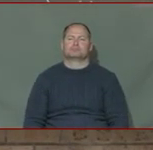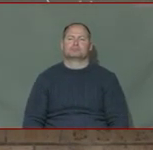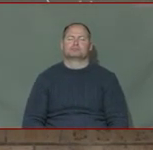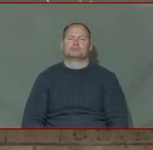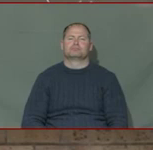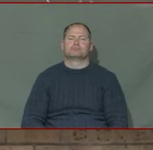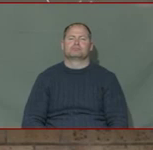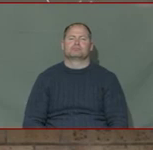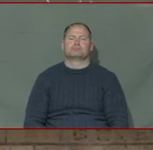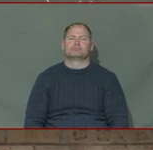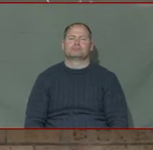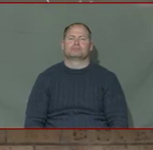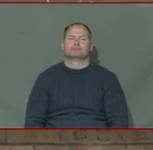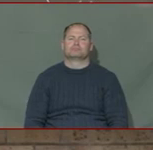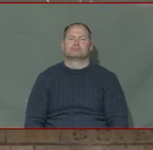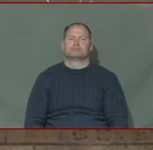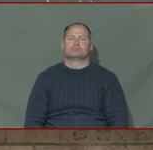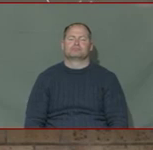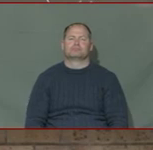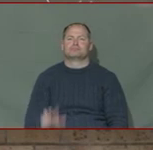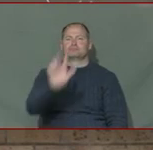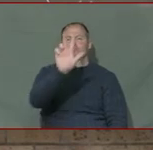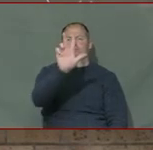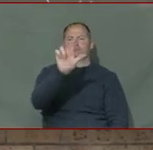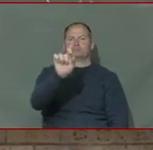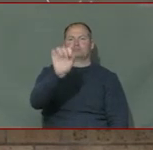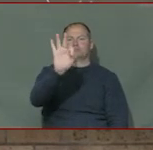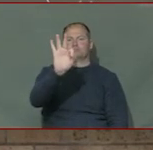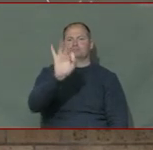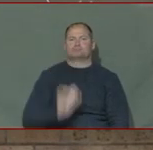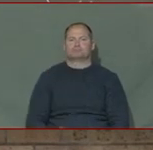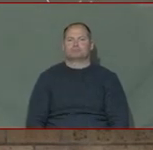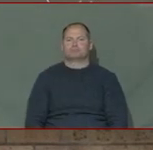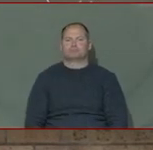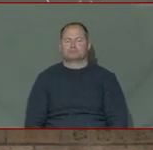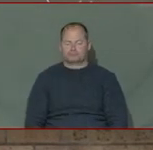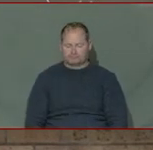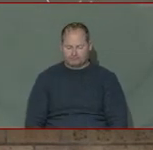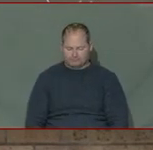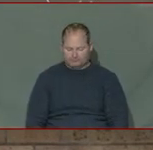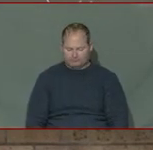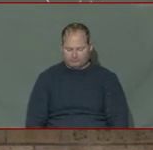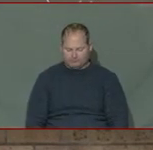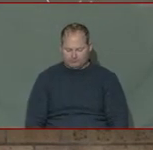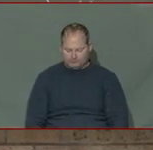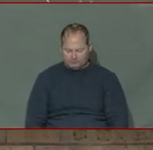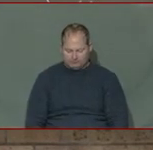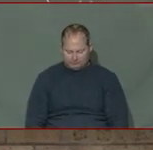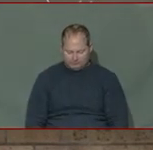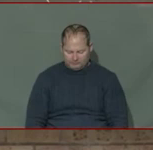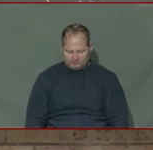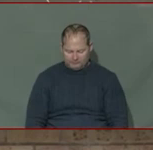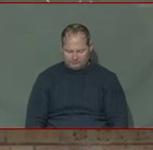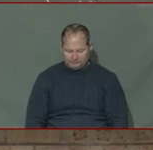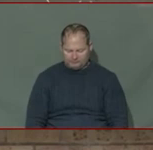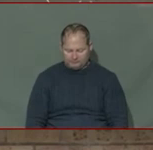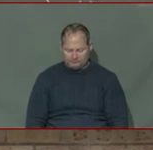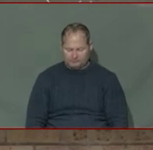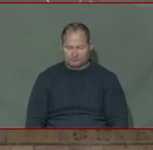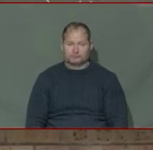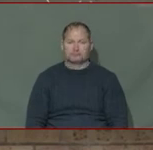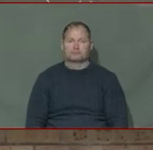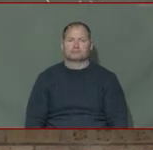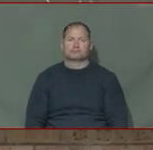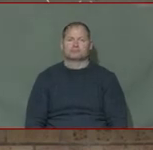Right, 8.3. We can say ht is equal to t minus